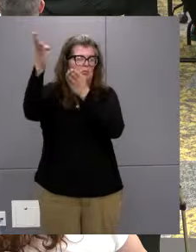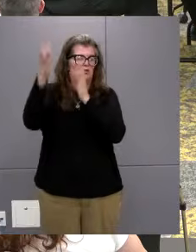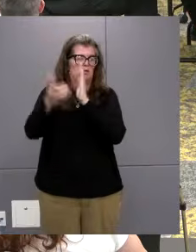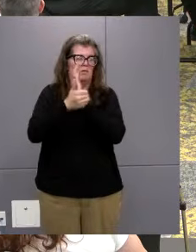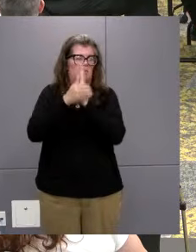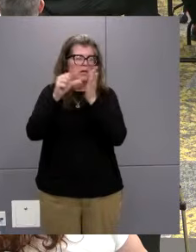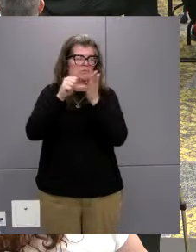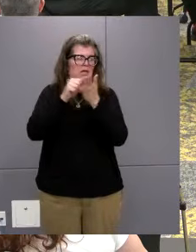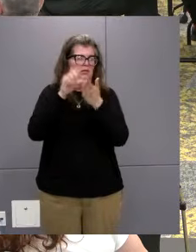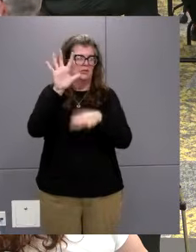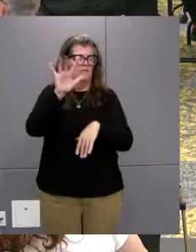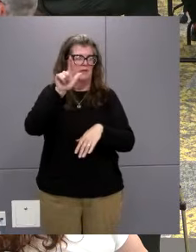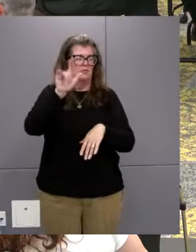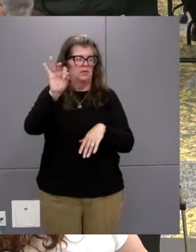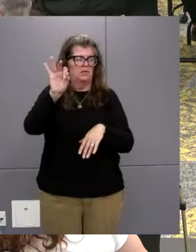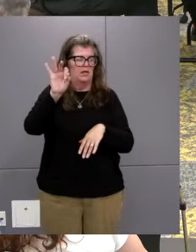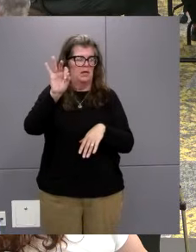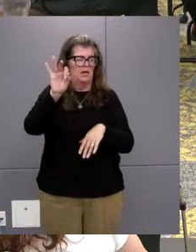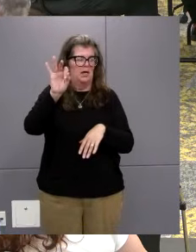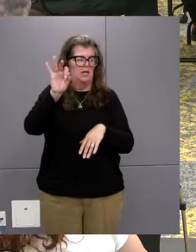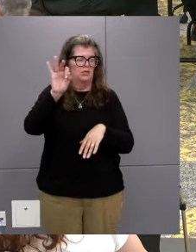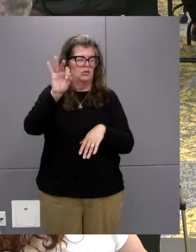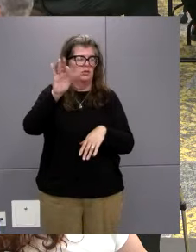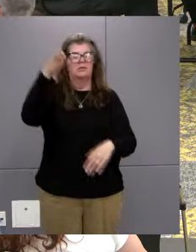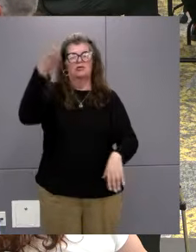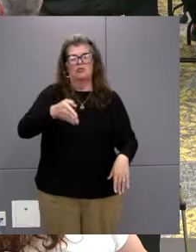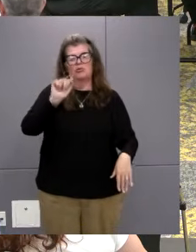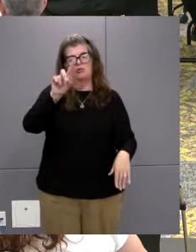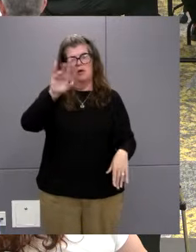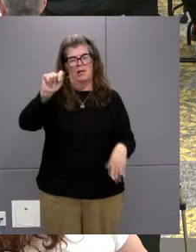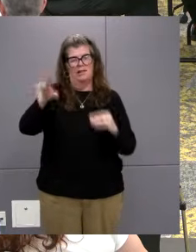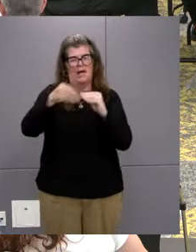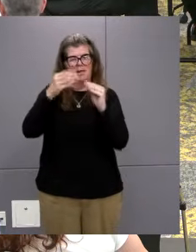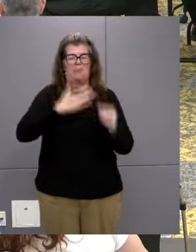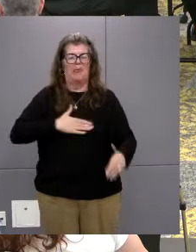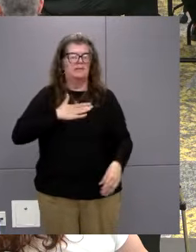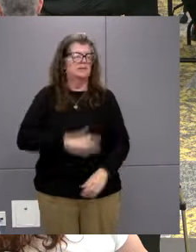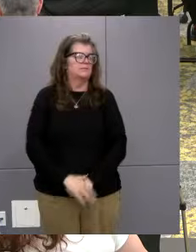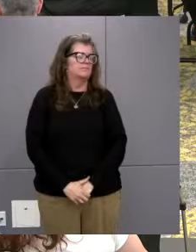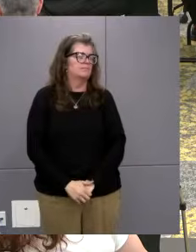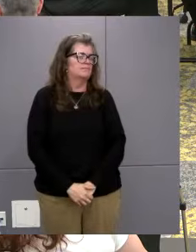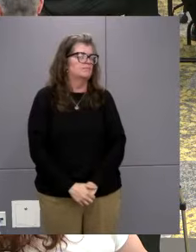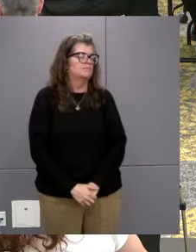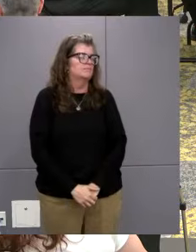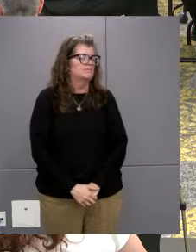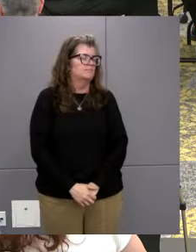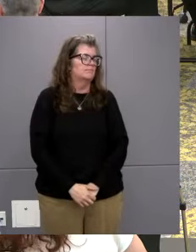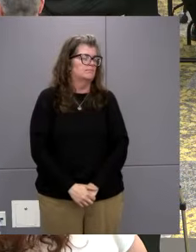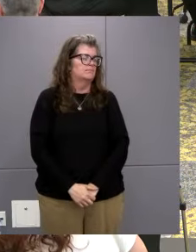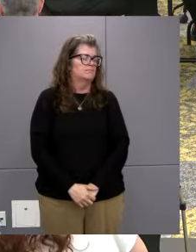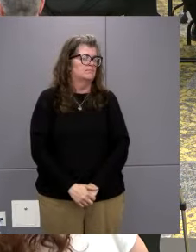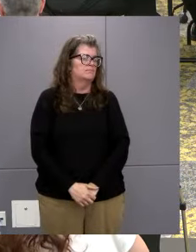page 529, we put /audit committee. Good.